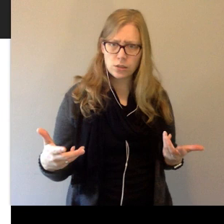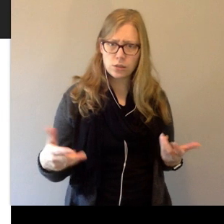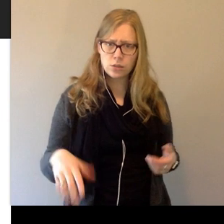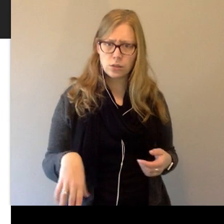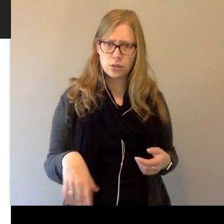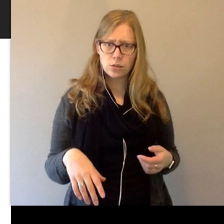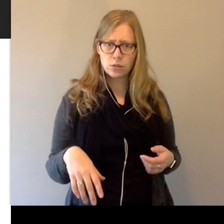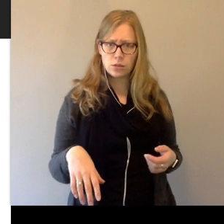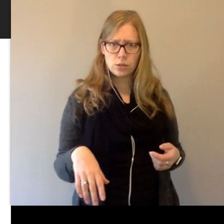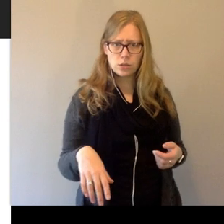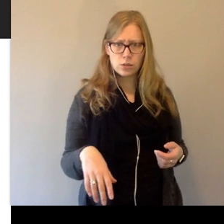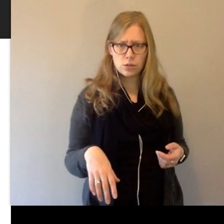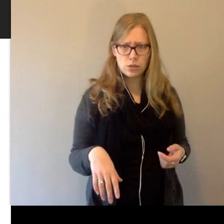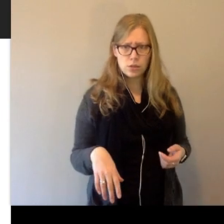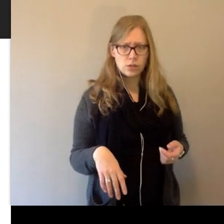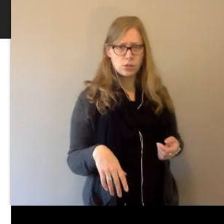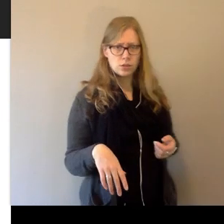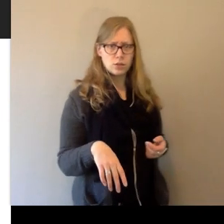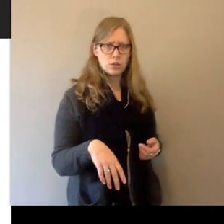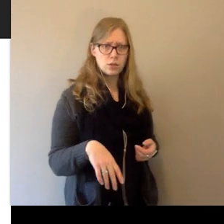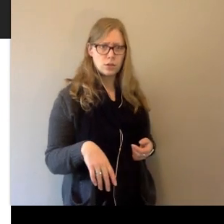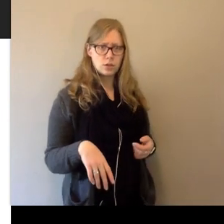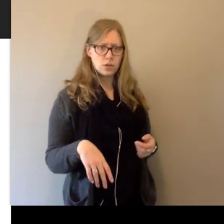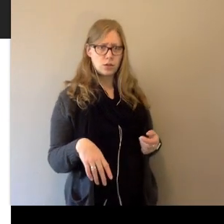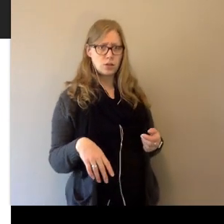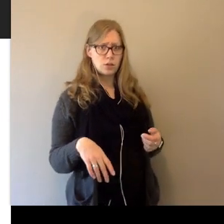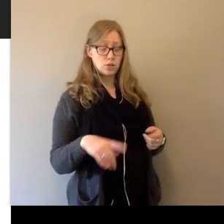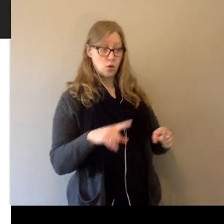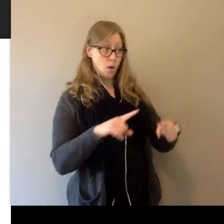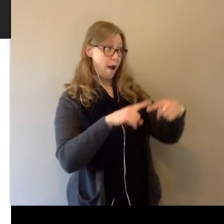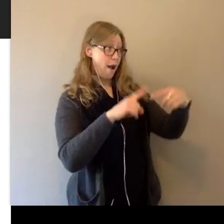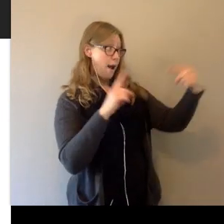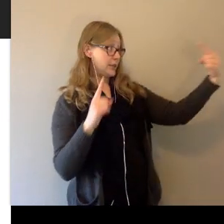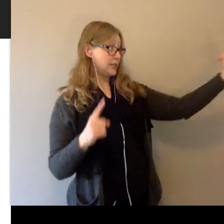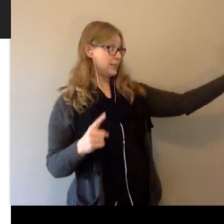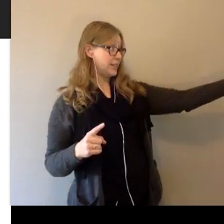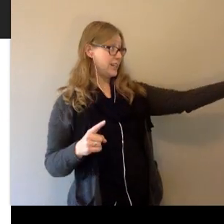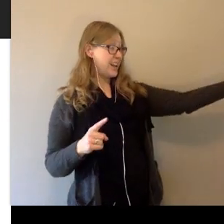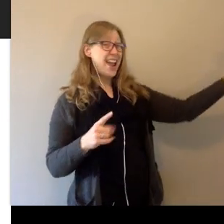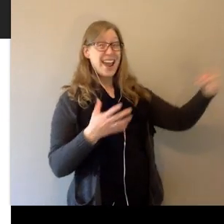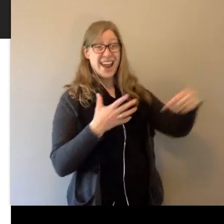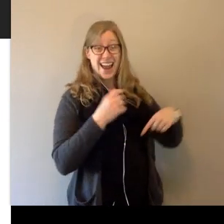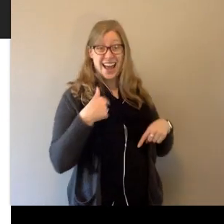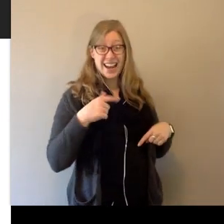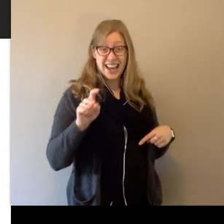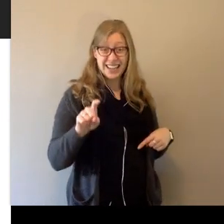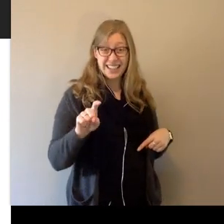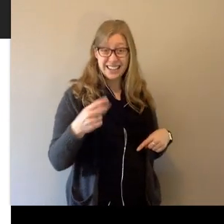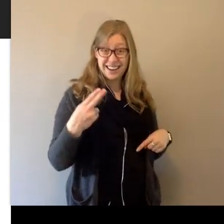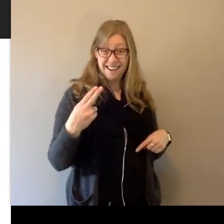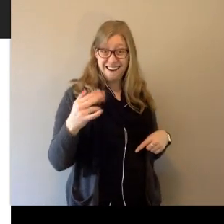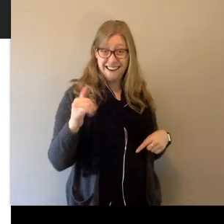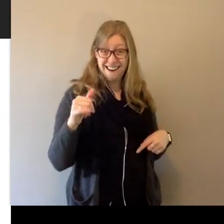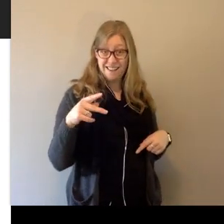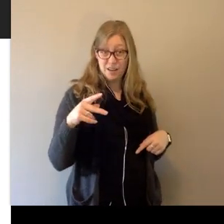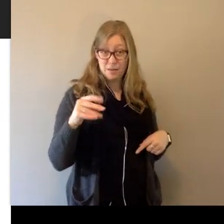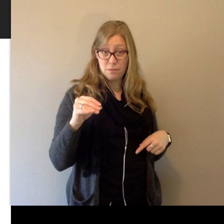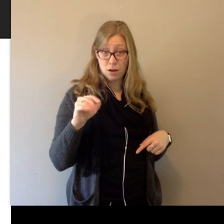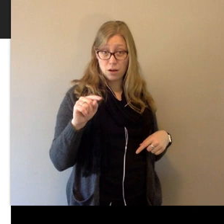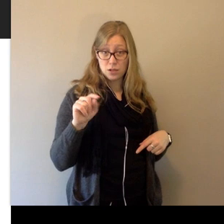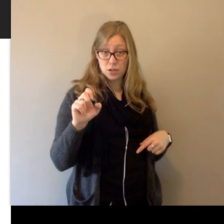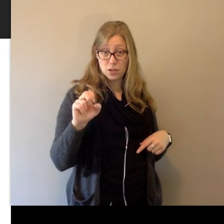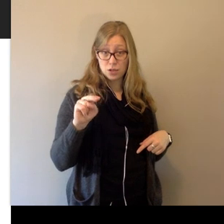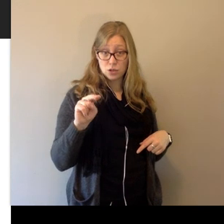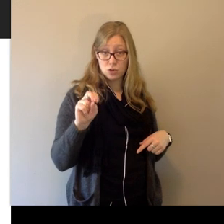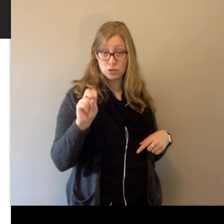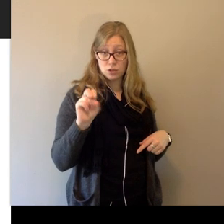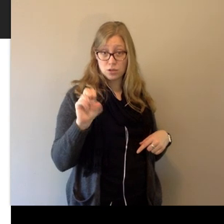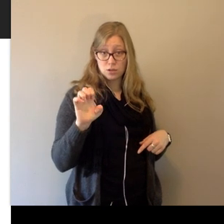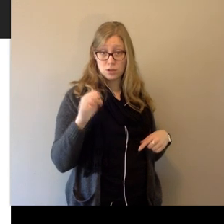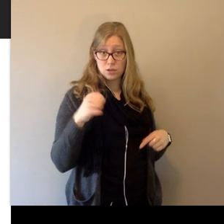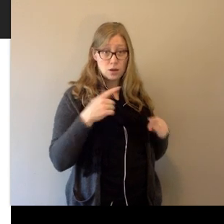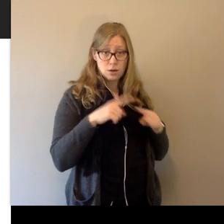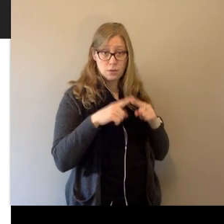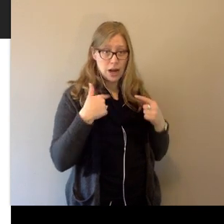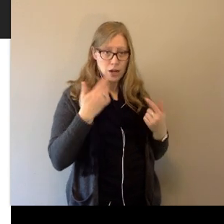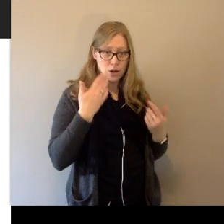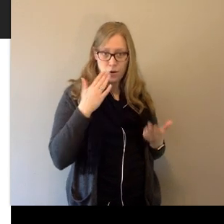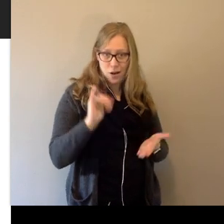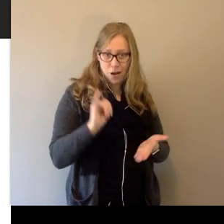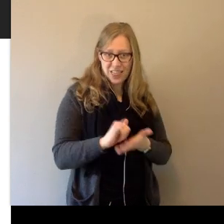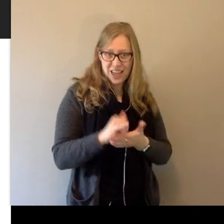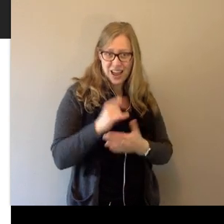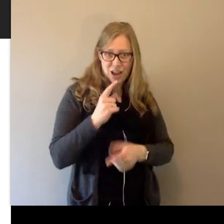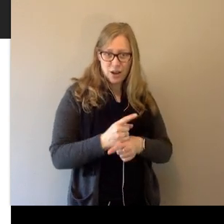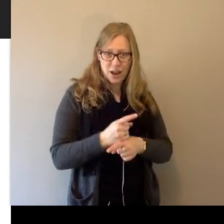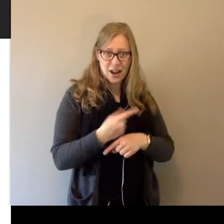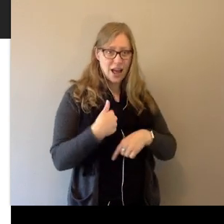opposite, and I need the hypotenuse for these. I don't know the hypotenuse. So I can't use the opposite